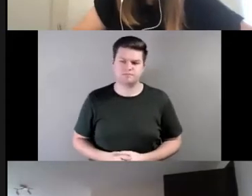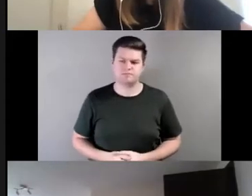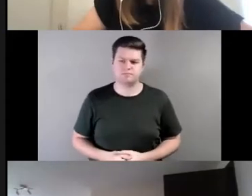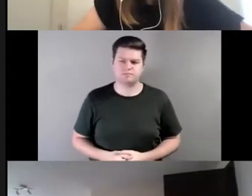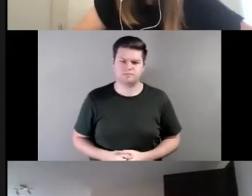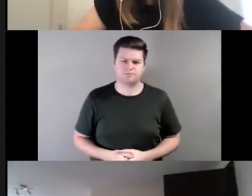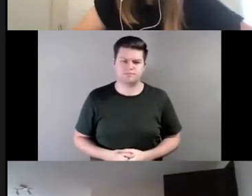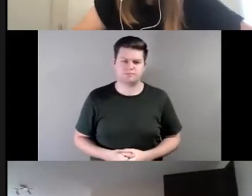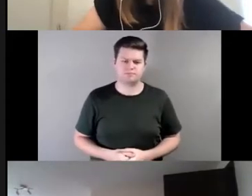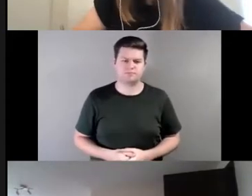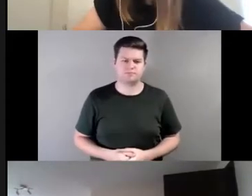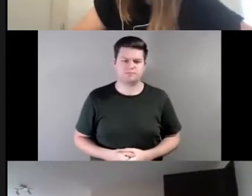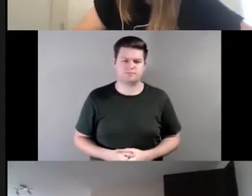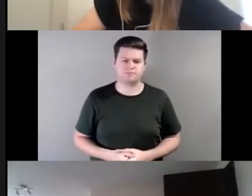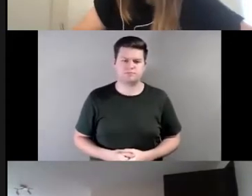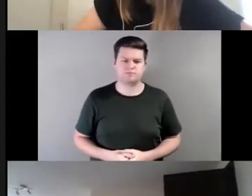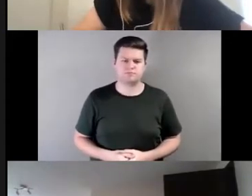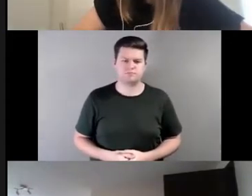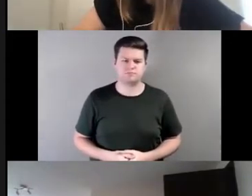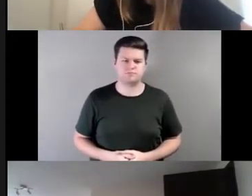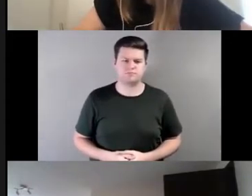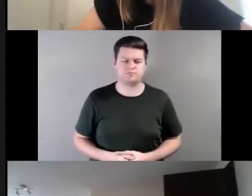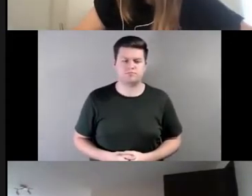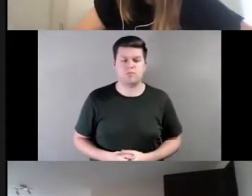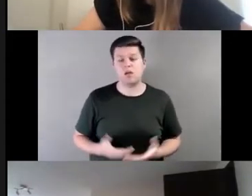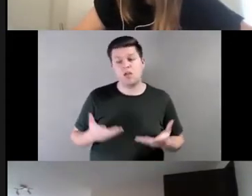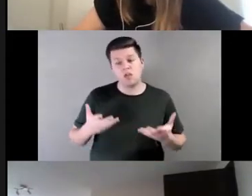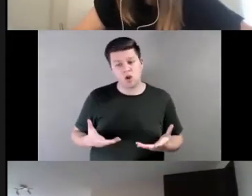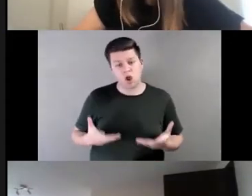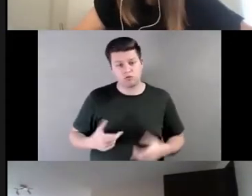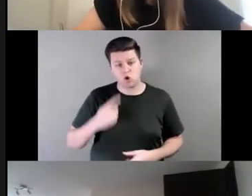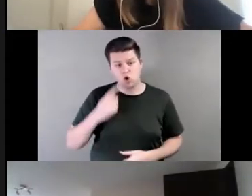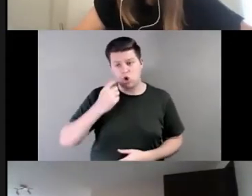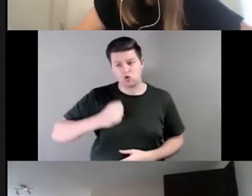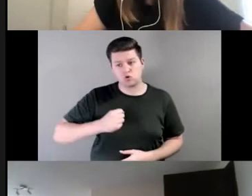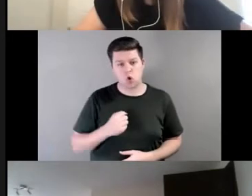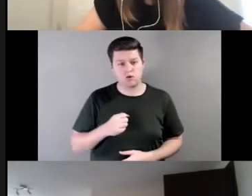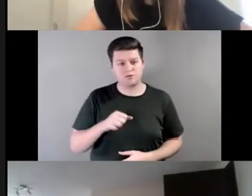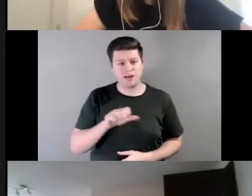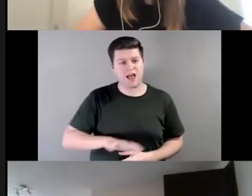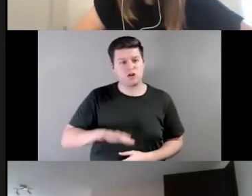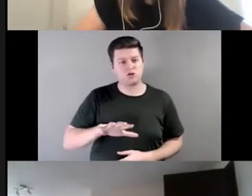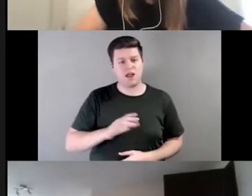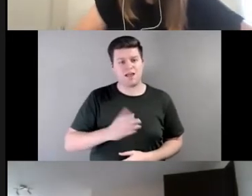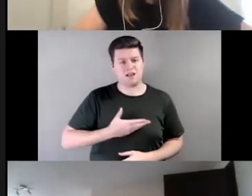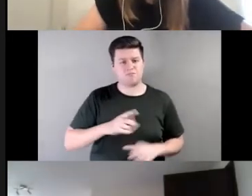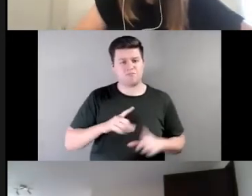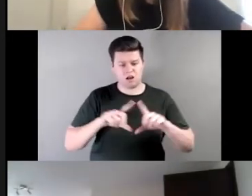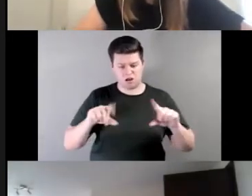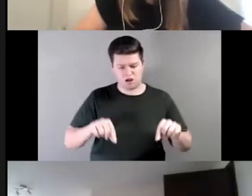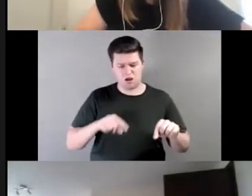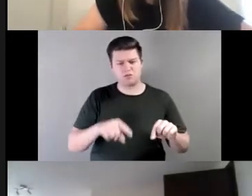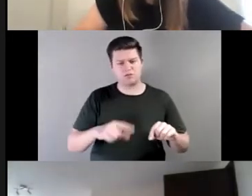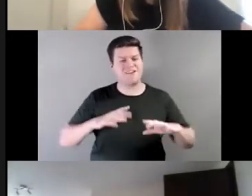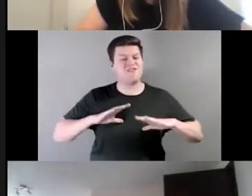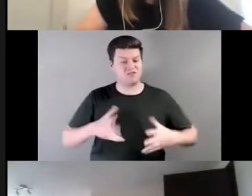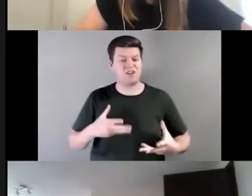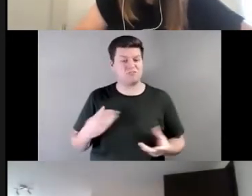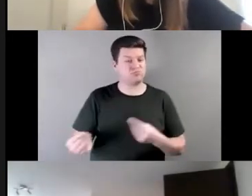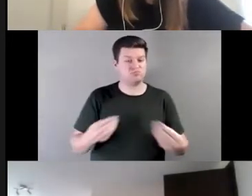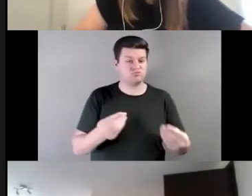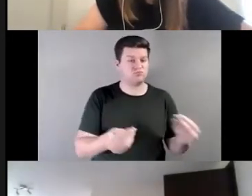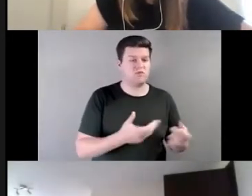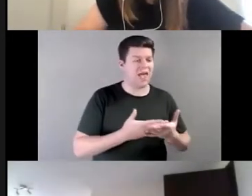The current Young Scot National Entitlement Card is issued free of charge to all people aged 11 to